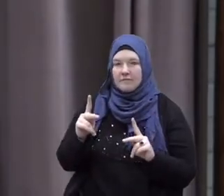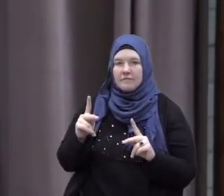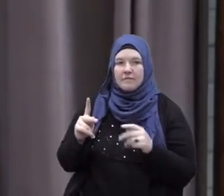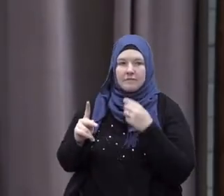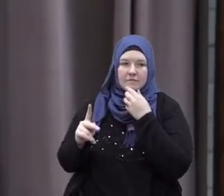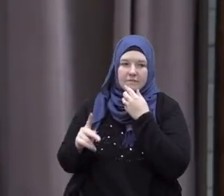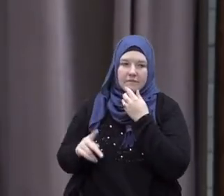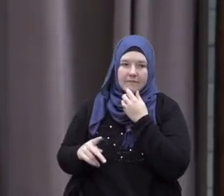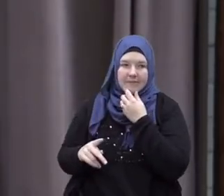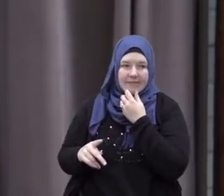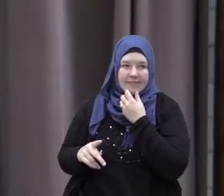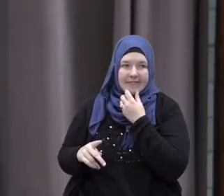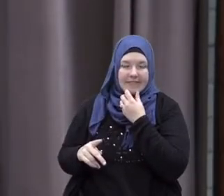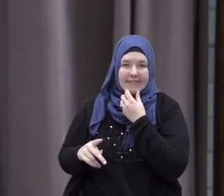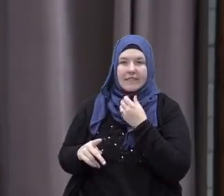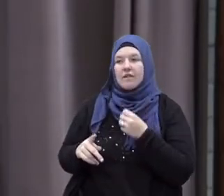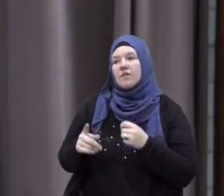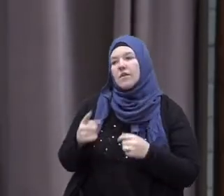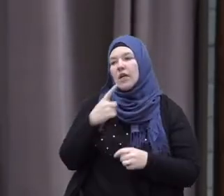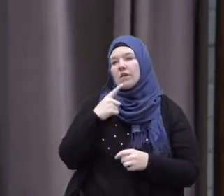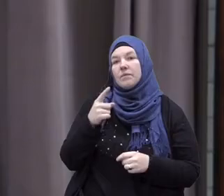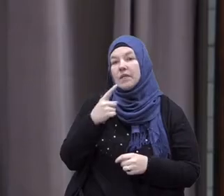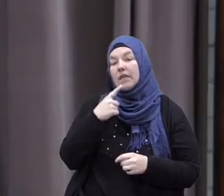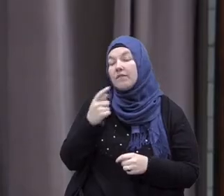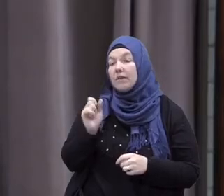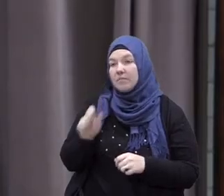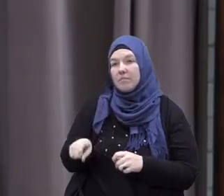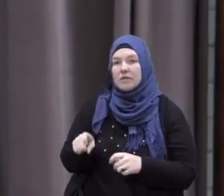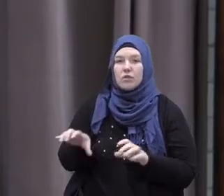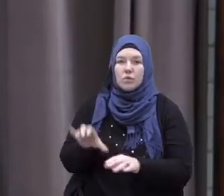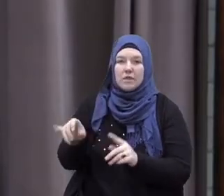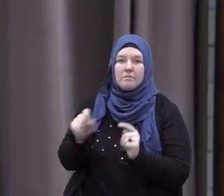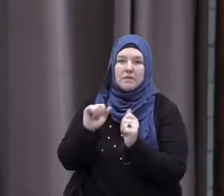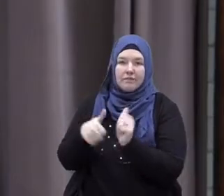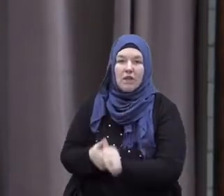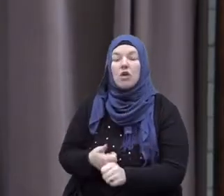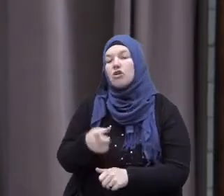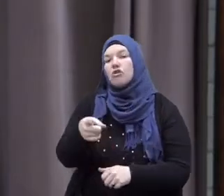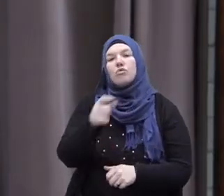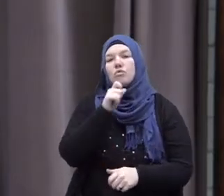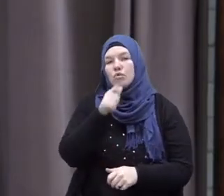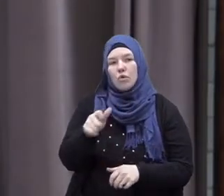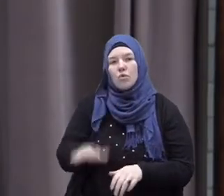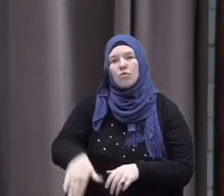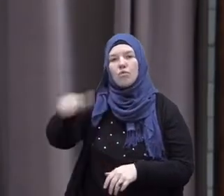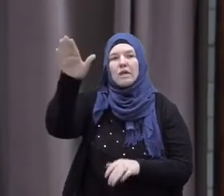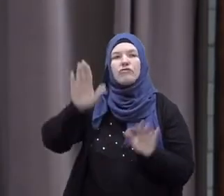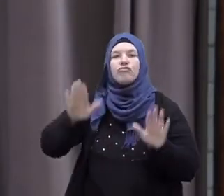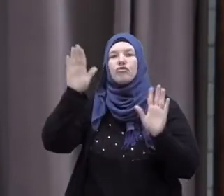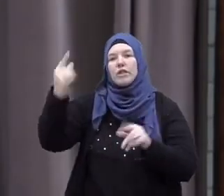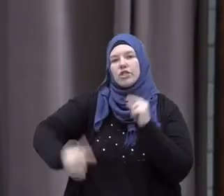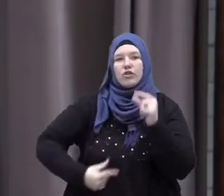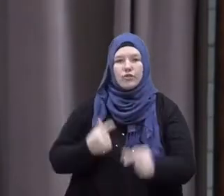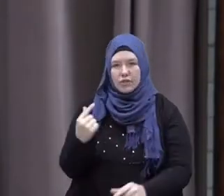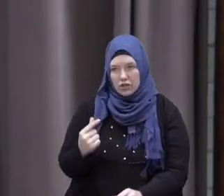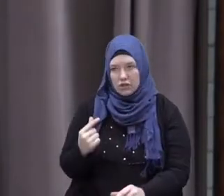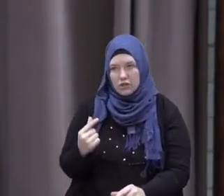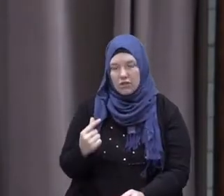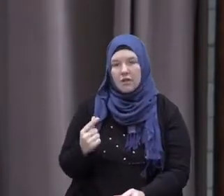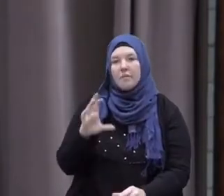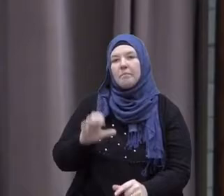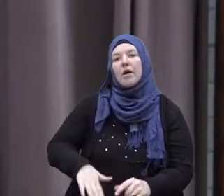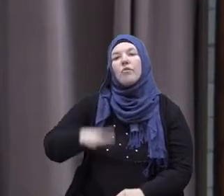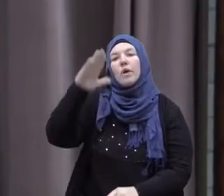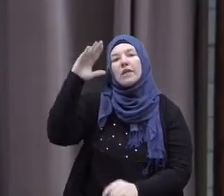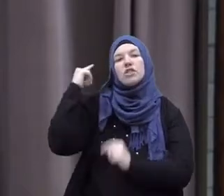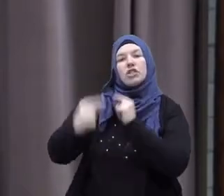prevalent, we can do it and we must follow. You don't raise a great generation by